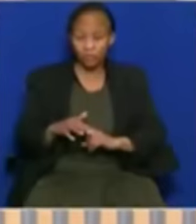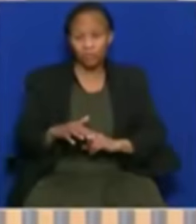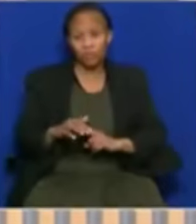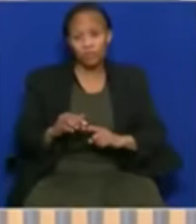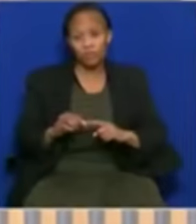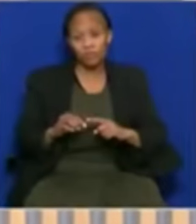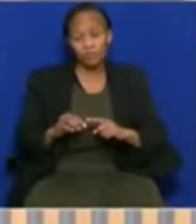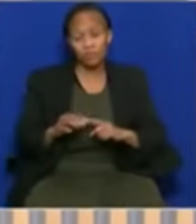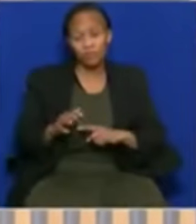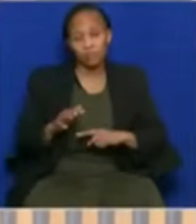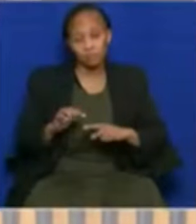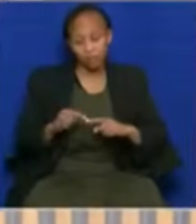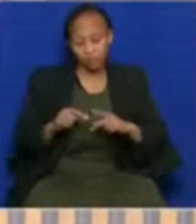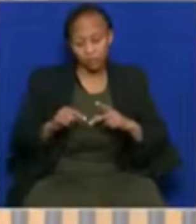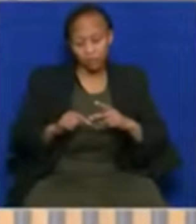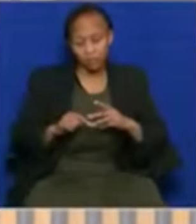suspend